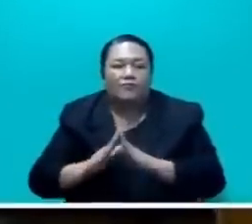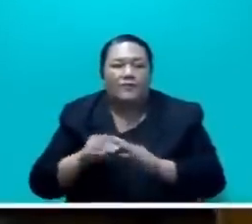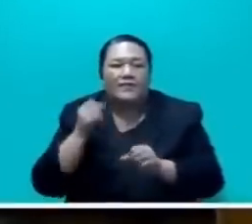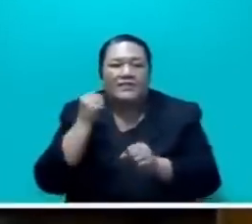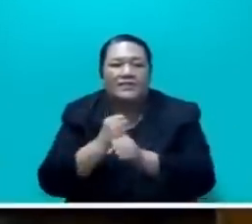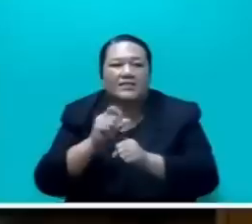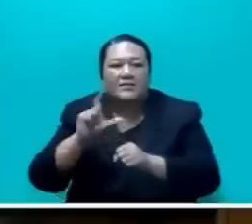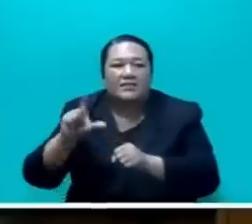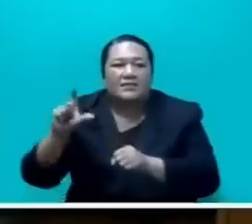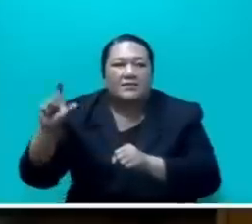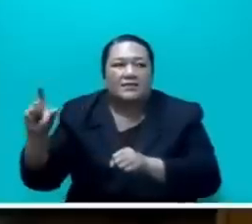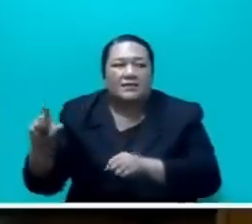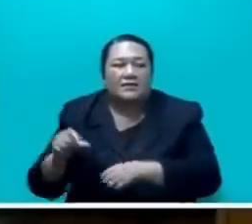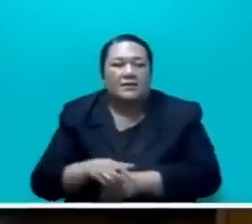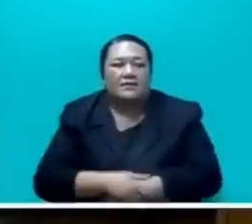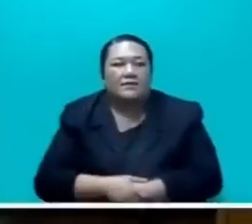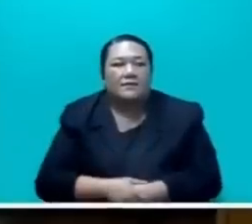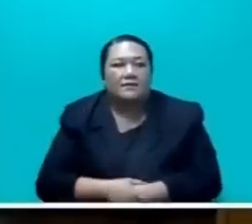And it was Ambasilevo Turang